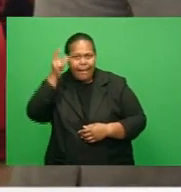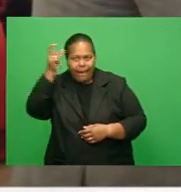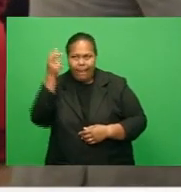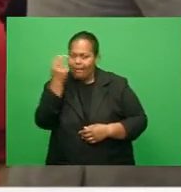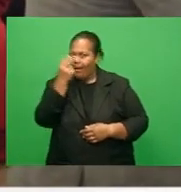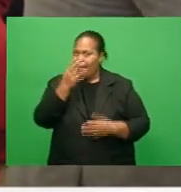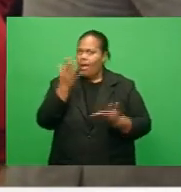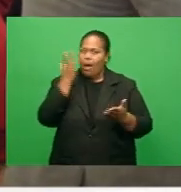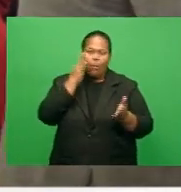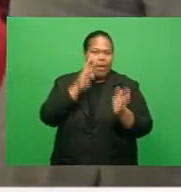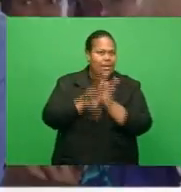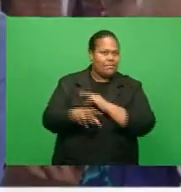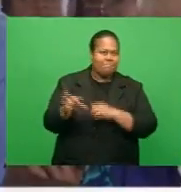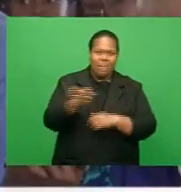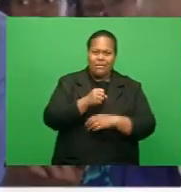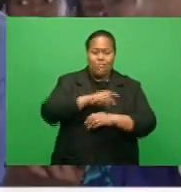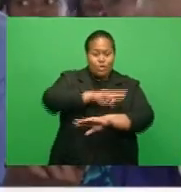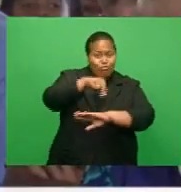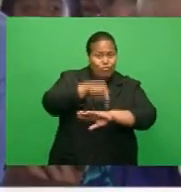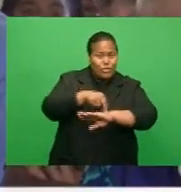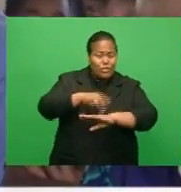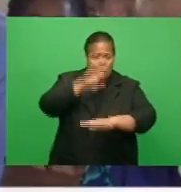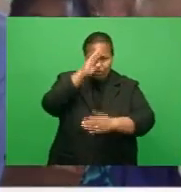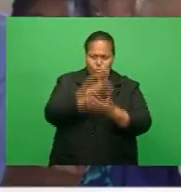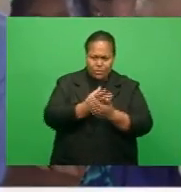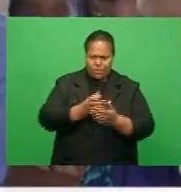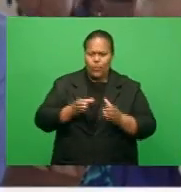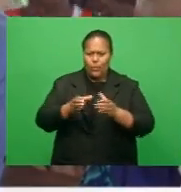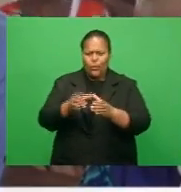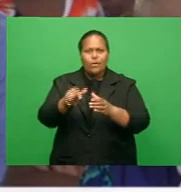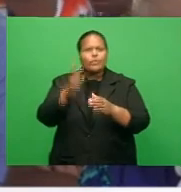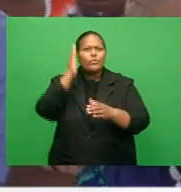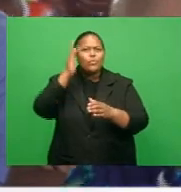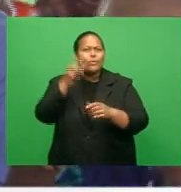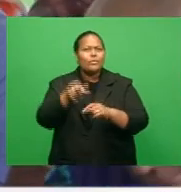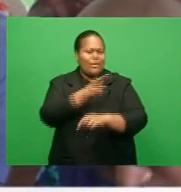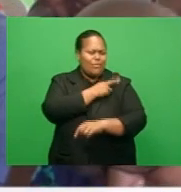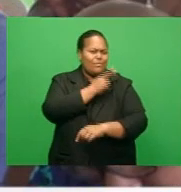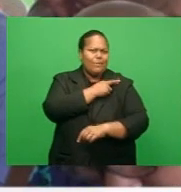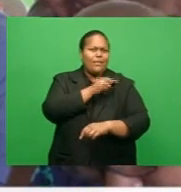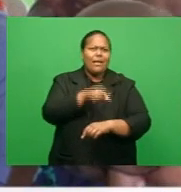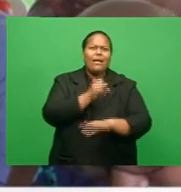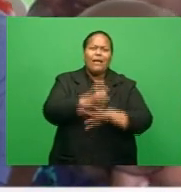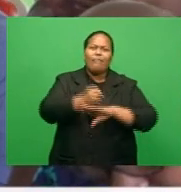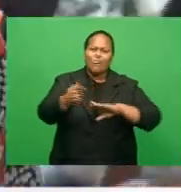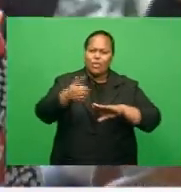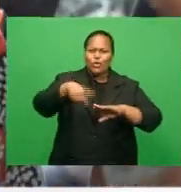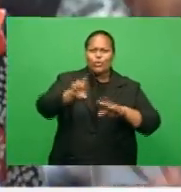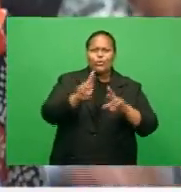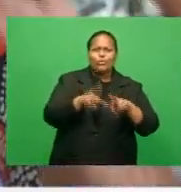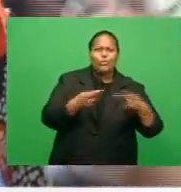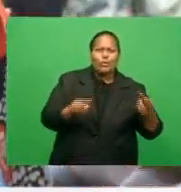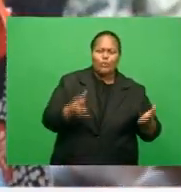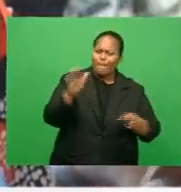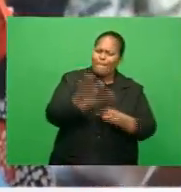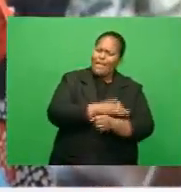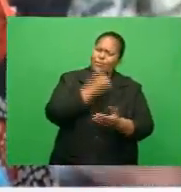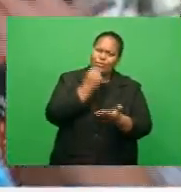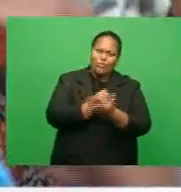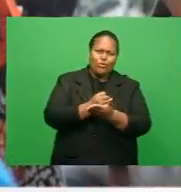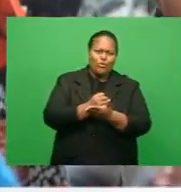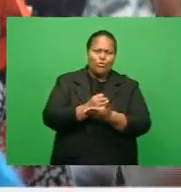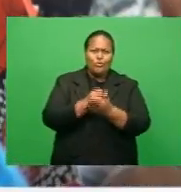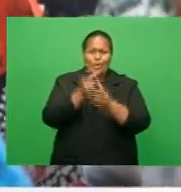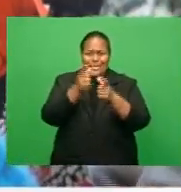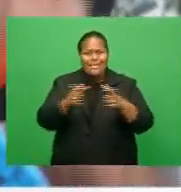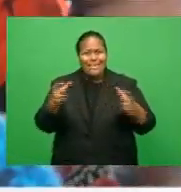regional students, but Marama says it's the responsibility of the government to use its resources to ensure citizens who are